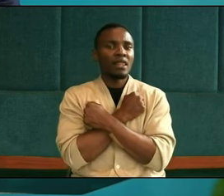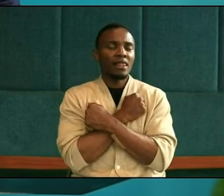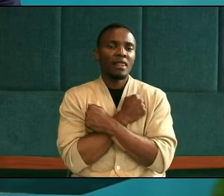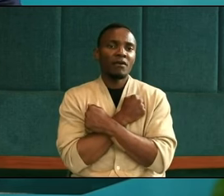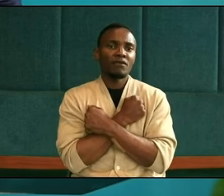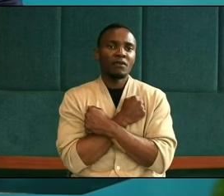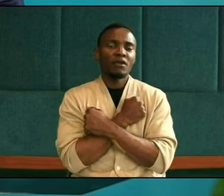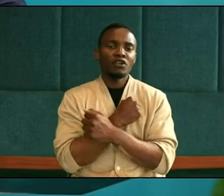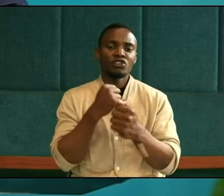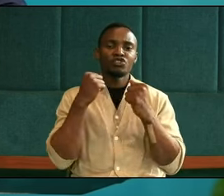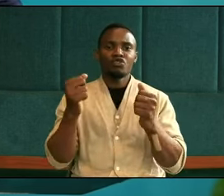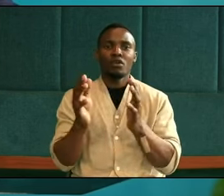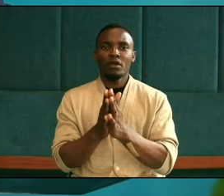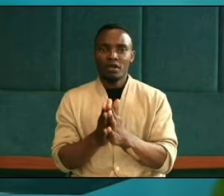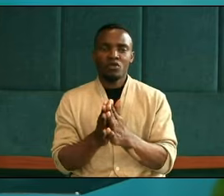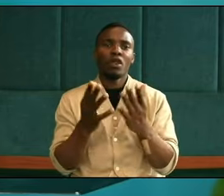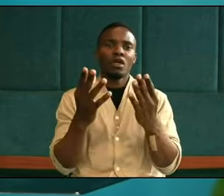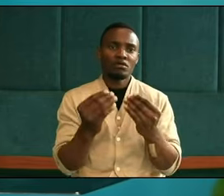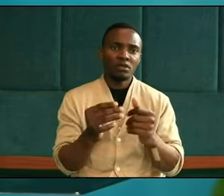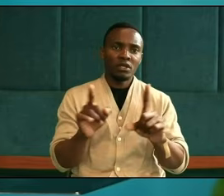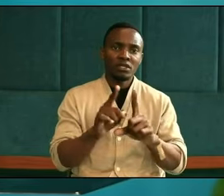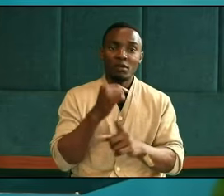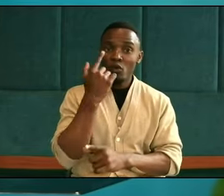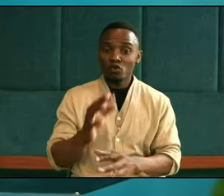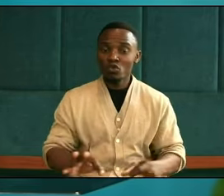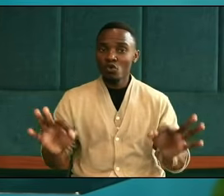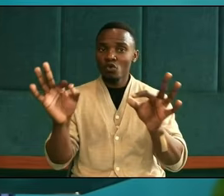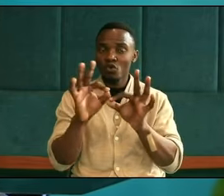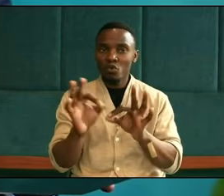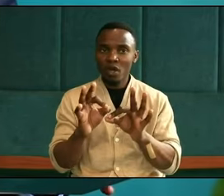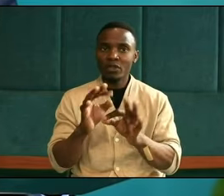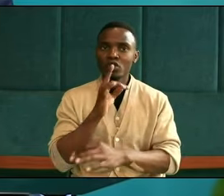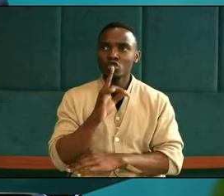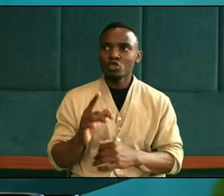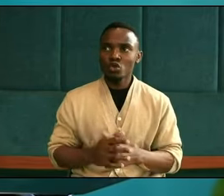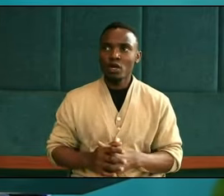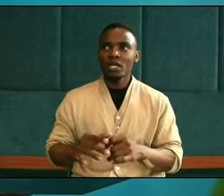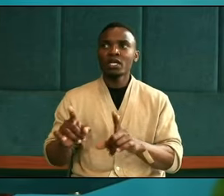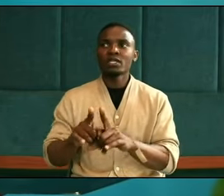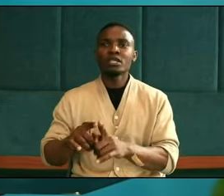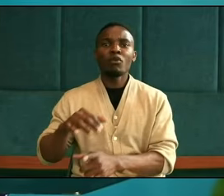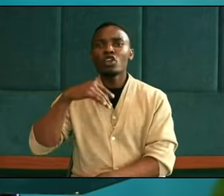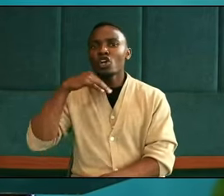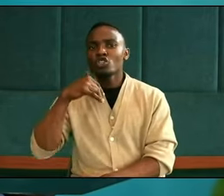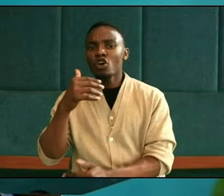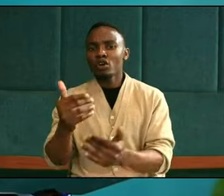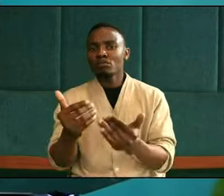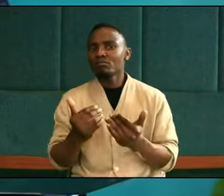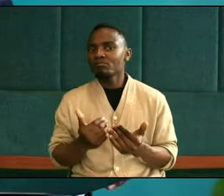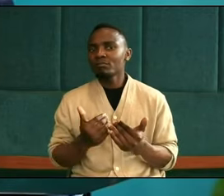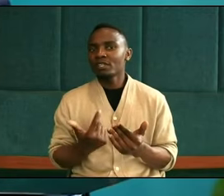gentle, men whose word is sure. God does not need an orator who